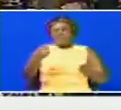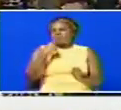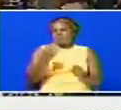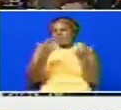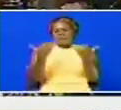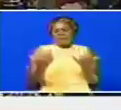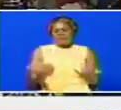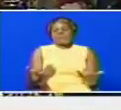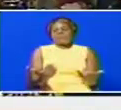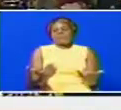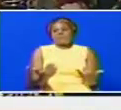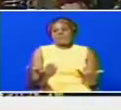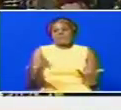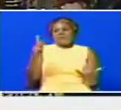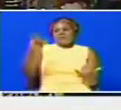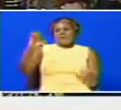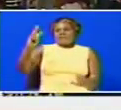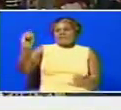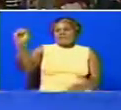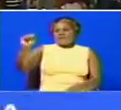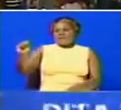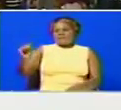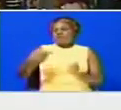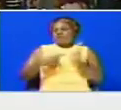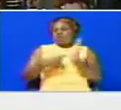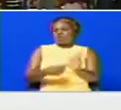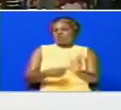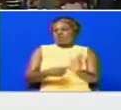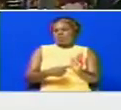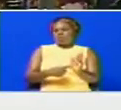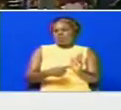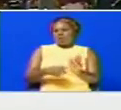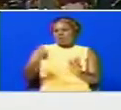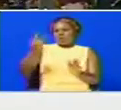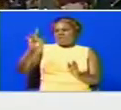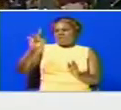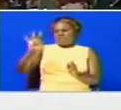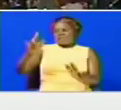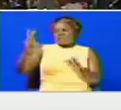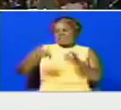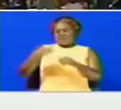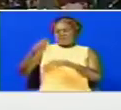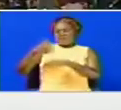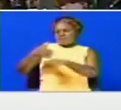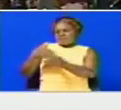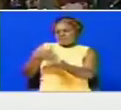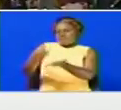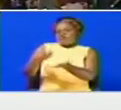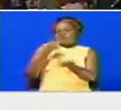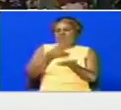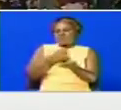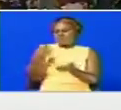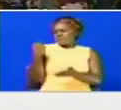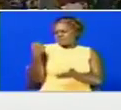of now, what the KEMS kits in their portal indicating 37 KEMS kits have sent in their information. But it says, as